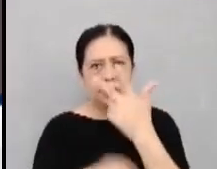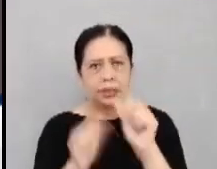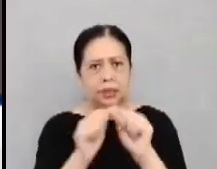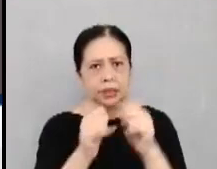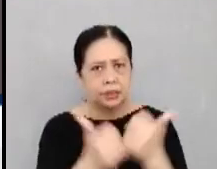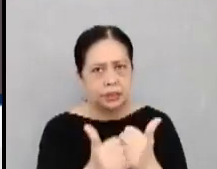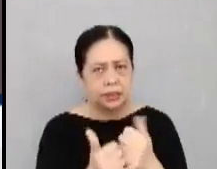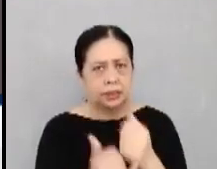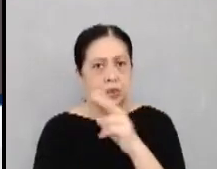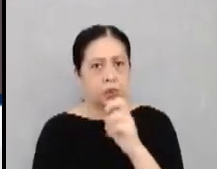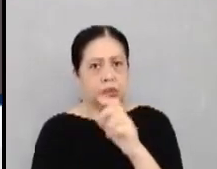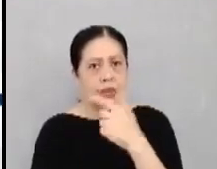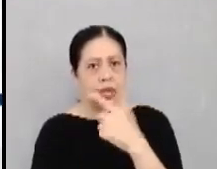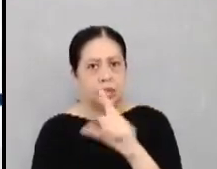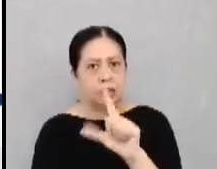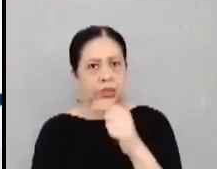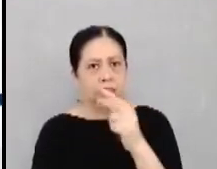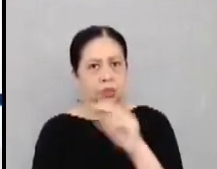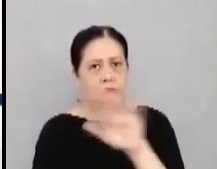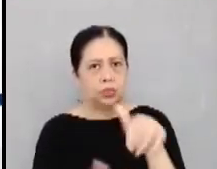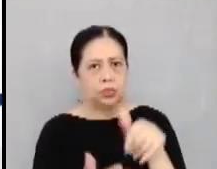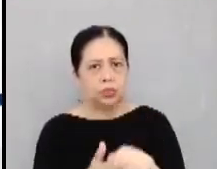LG used